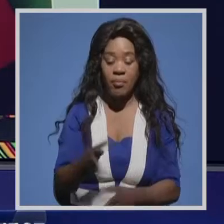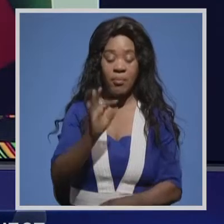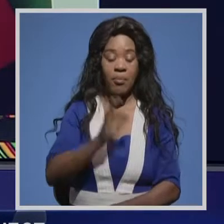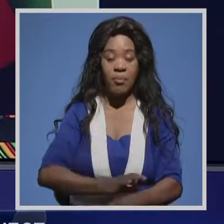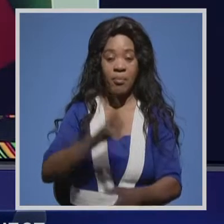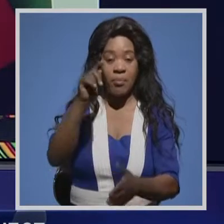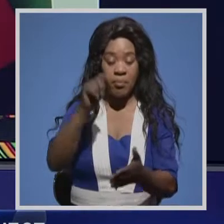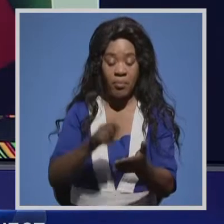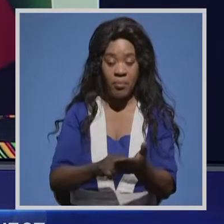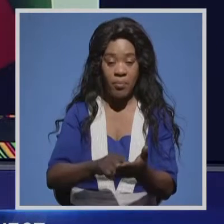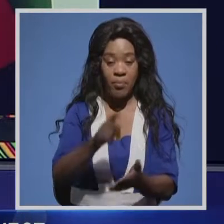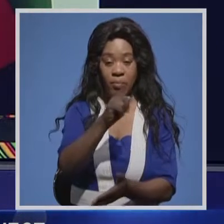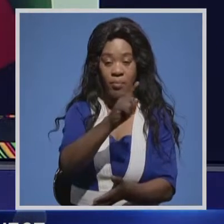about